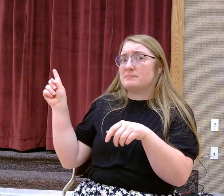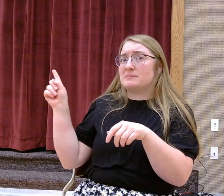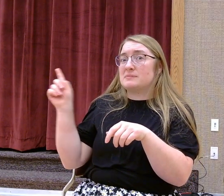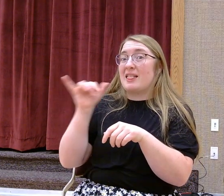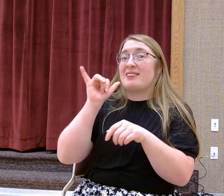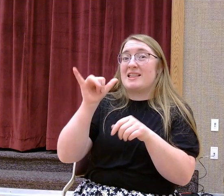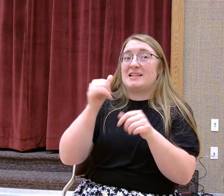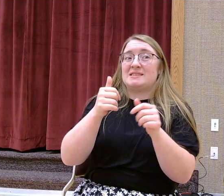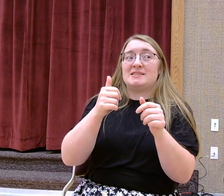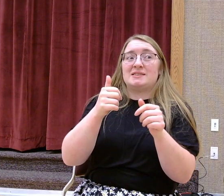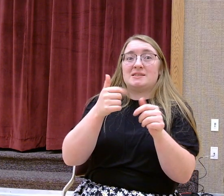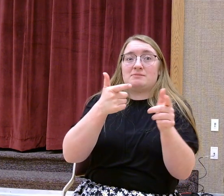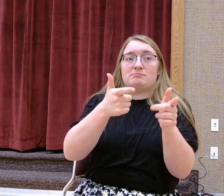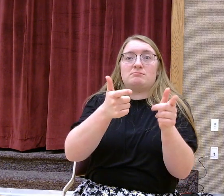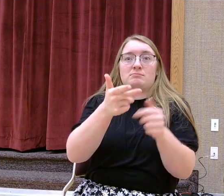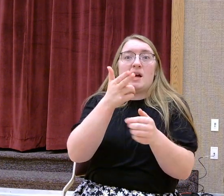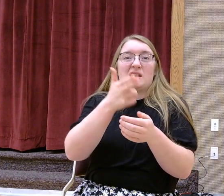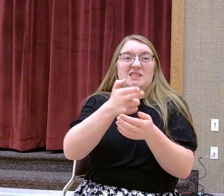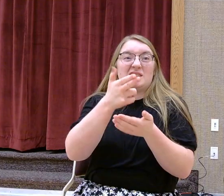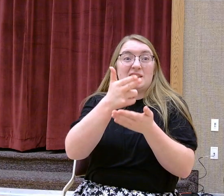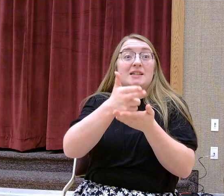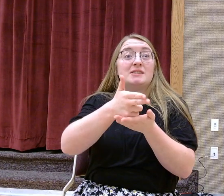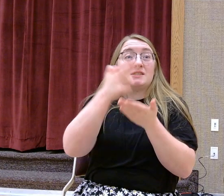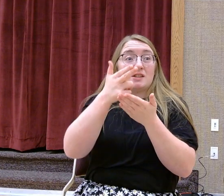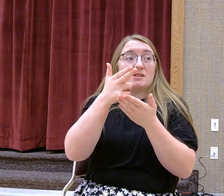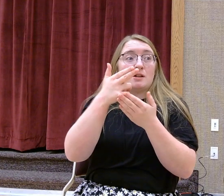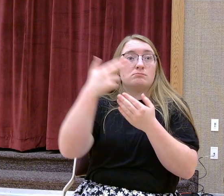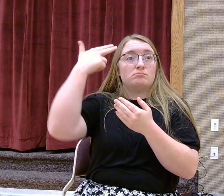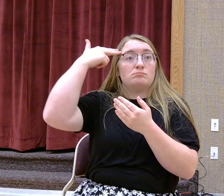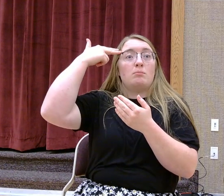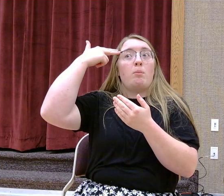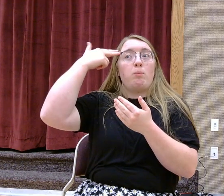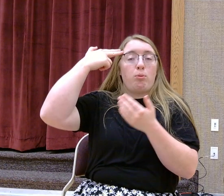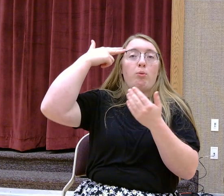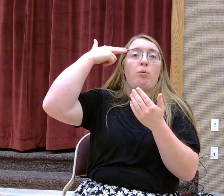gunshot wound through the middle of the brain.